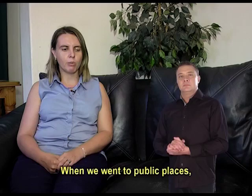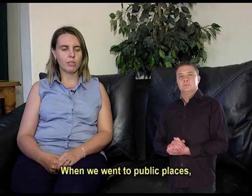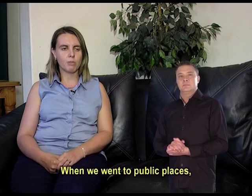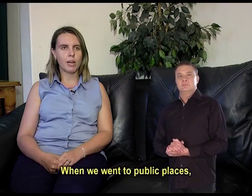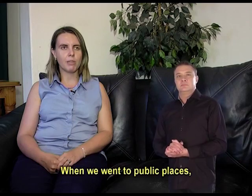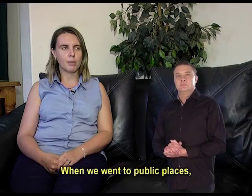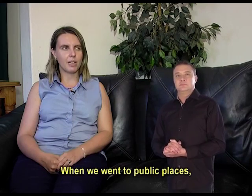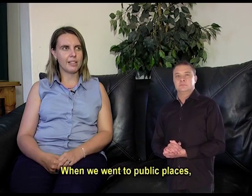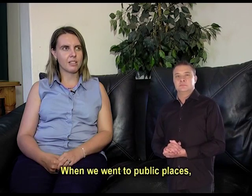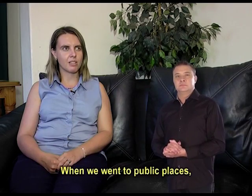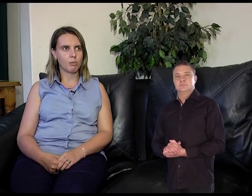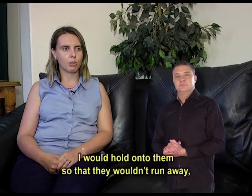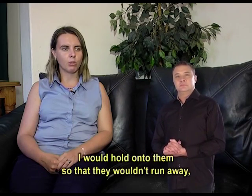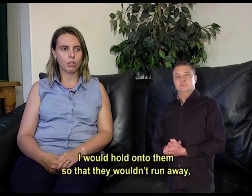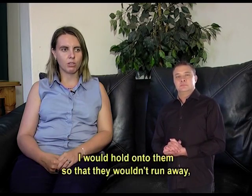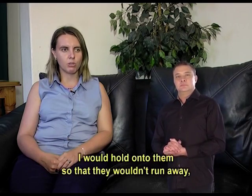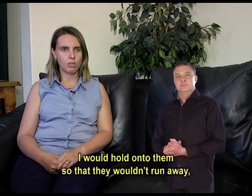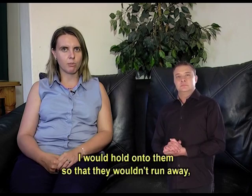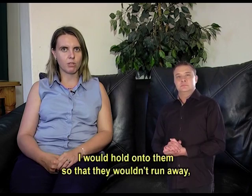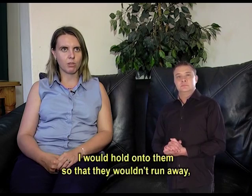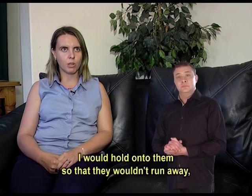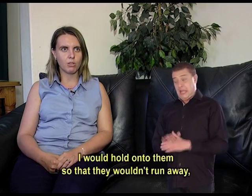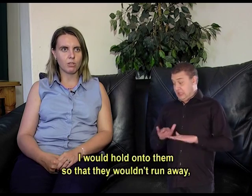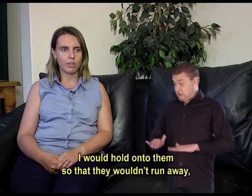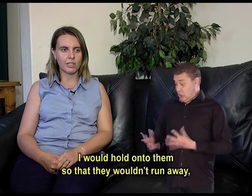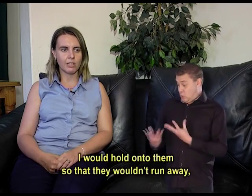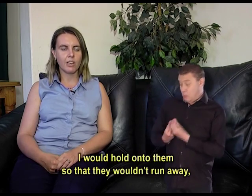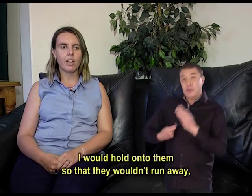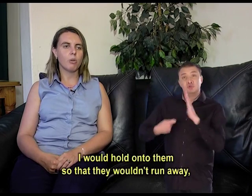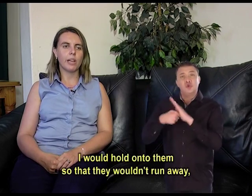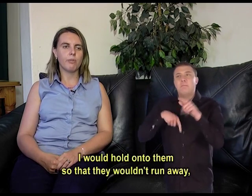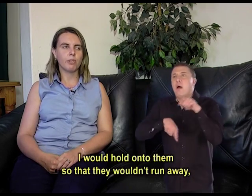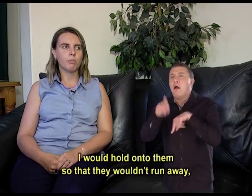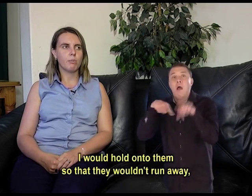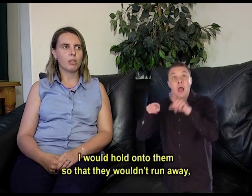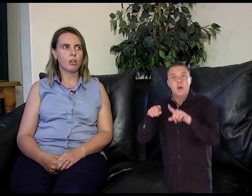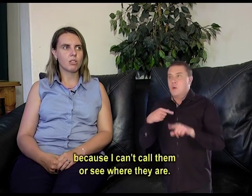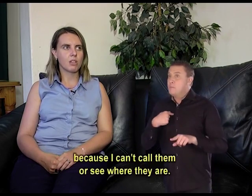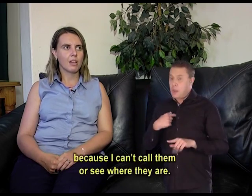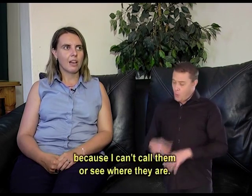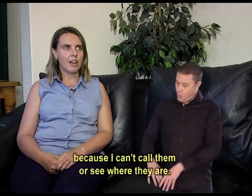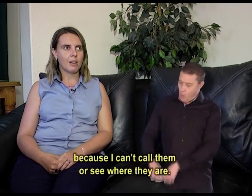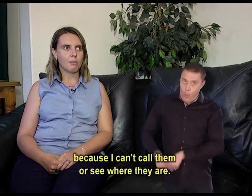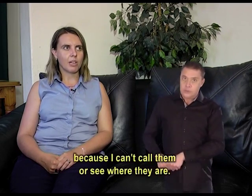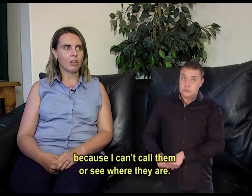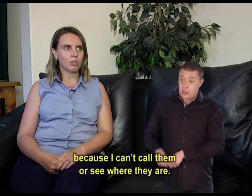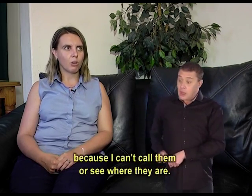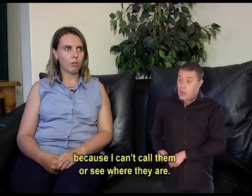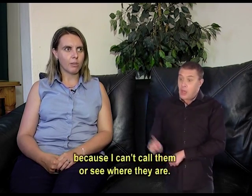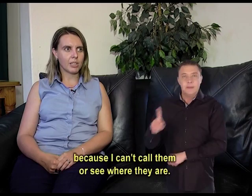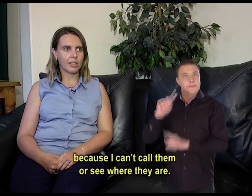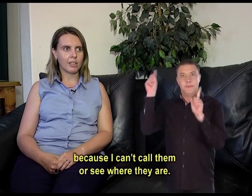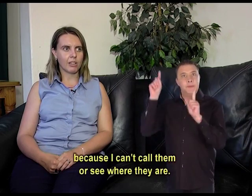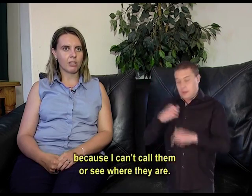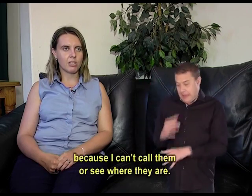When we went to public places, I would hold on to them so they won't run away from me because I can't